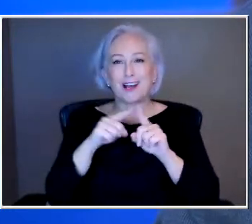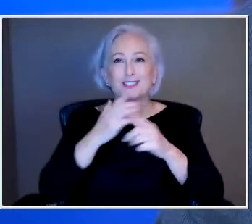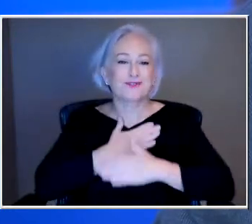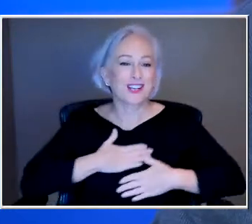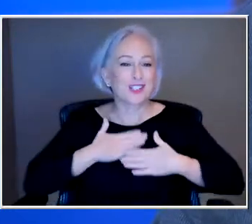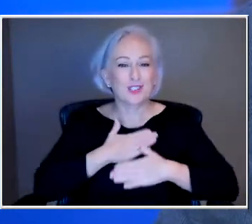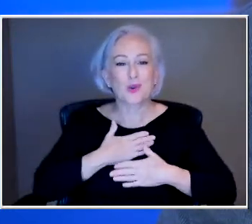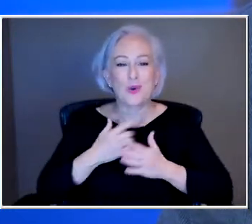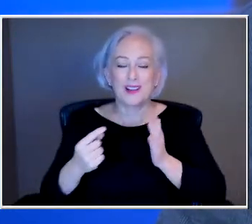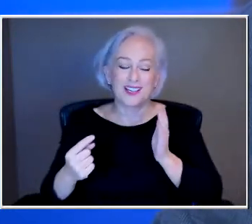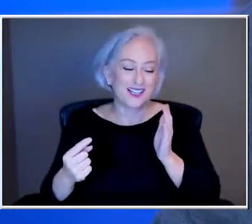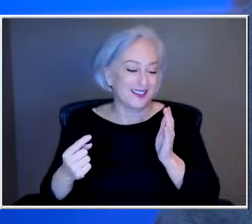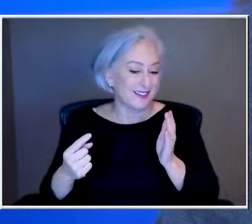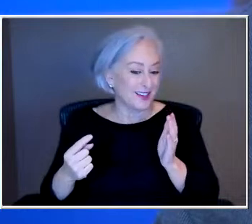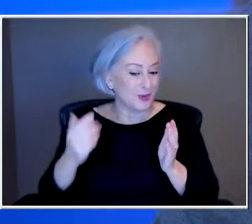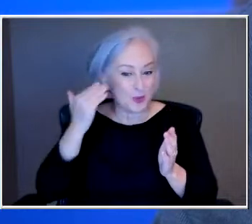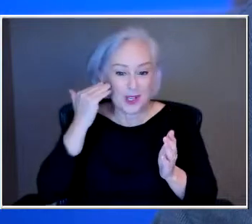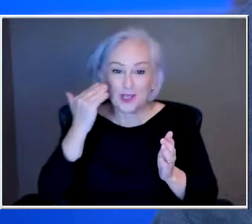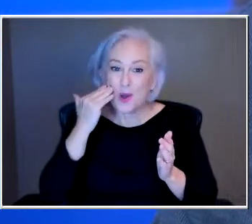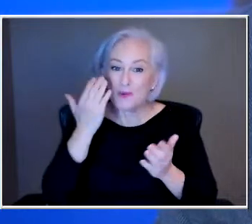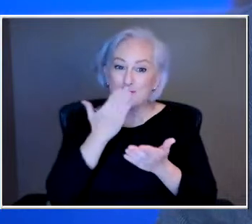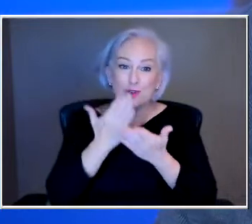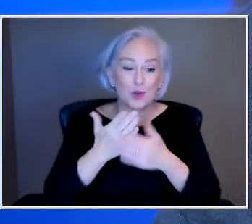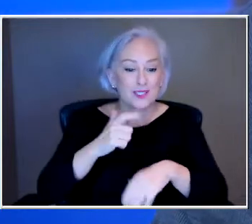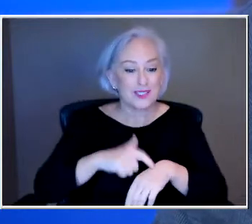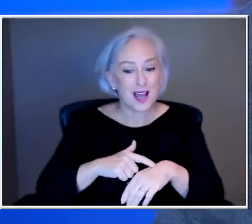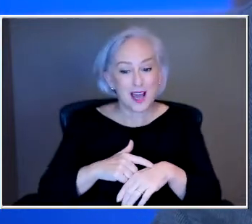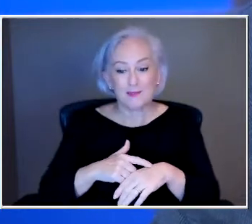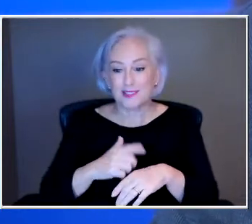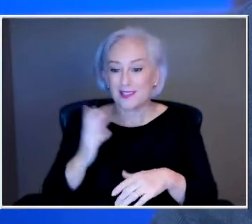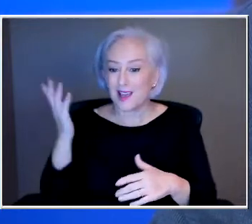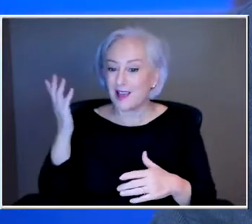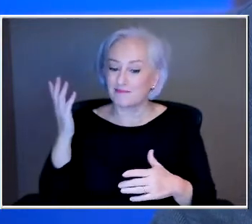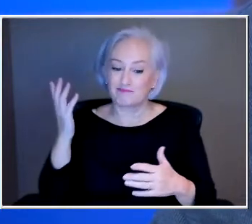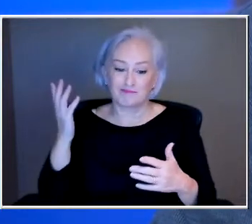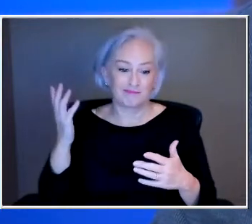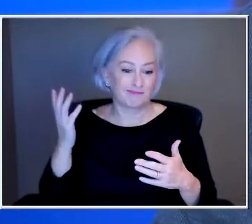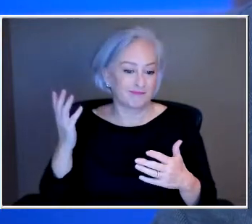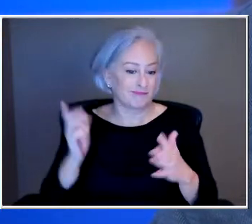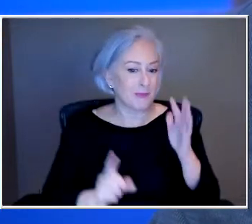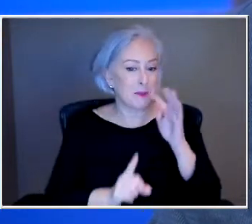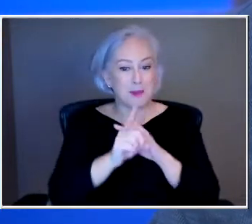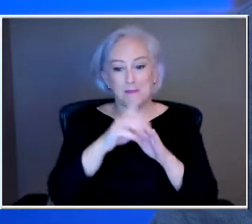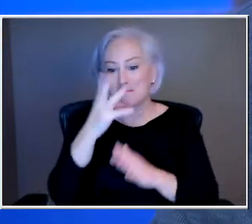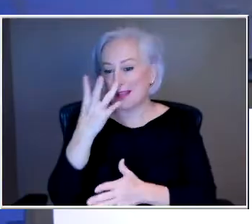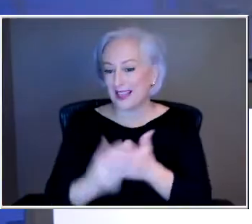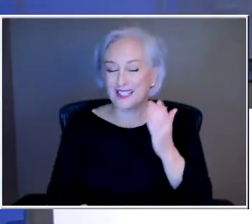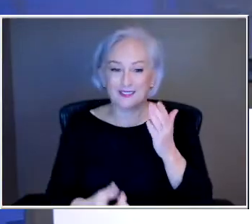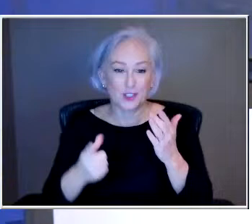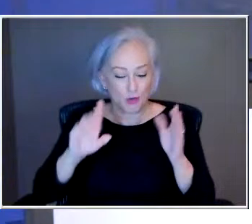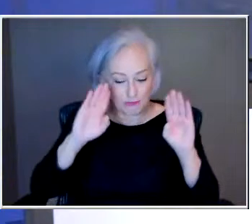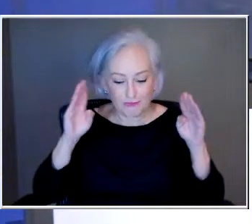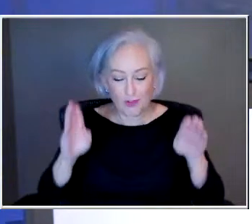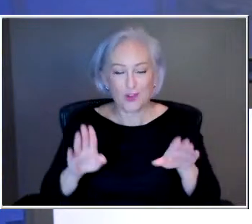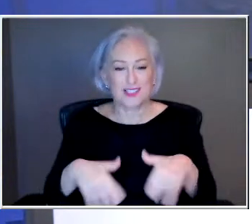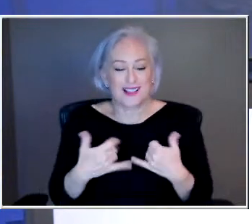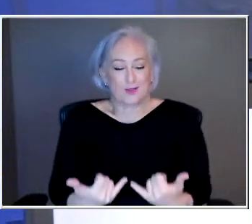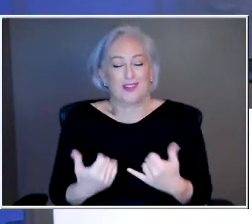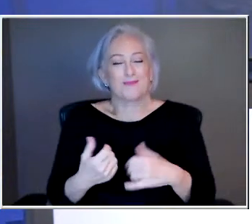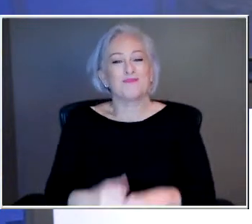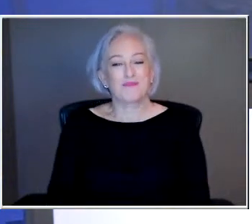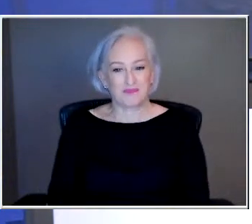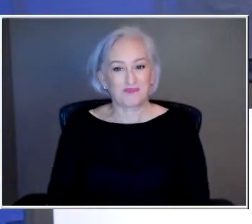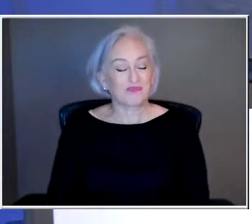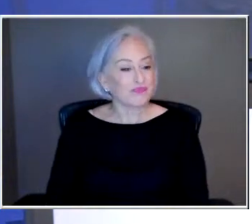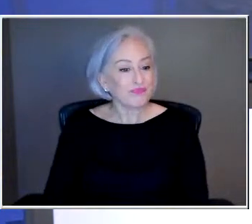and you just don't recognize them. So you know, I try and stay more focused on the present. So. And the 12% it's